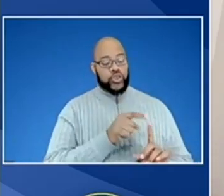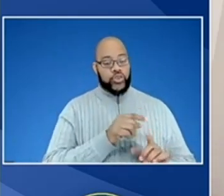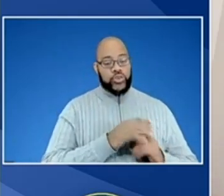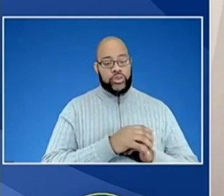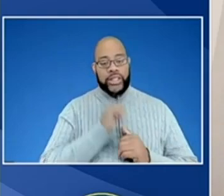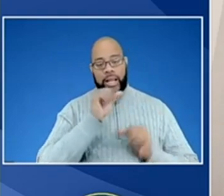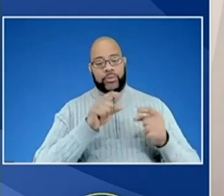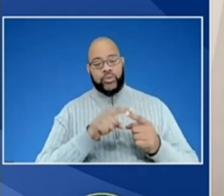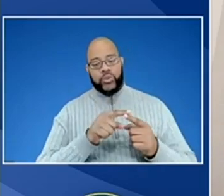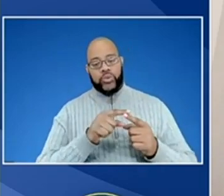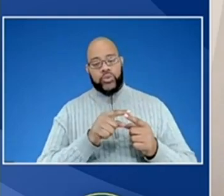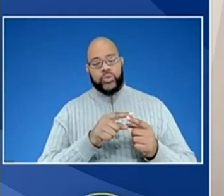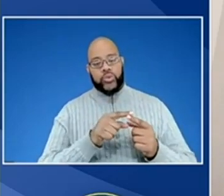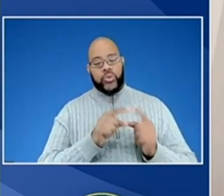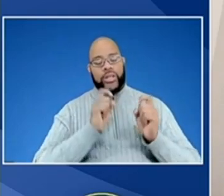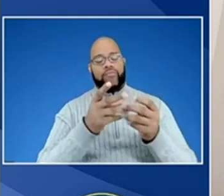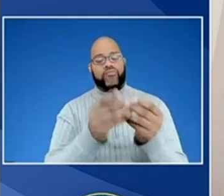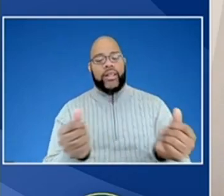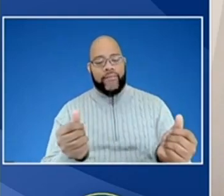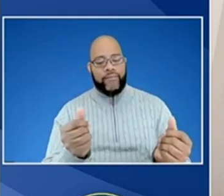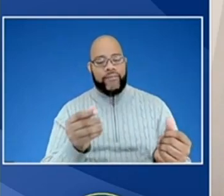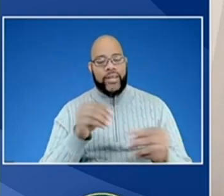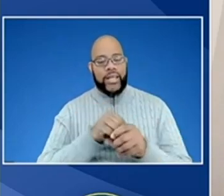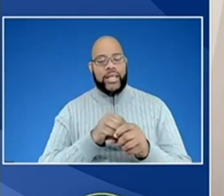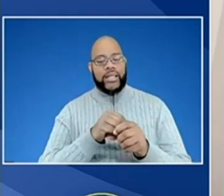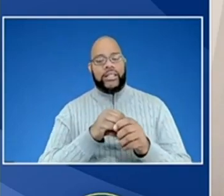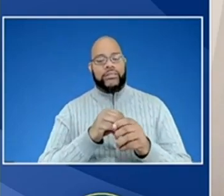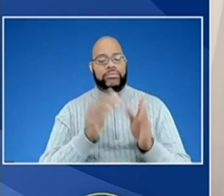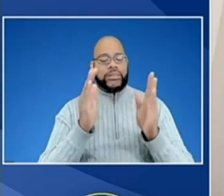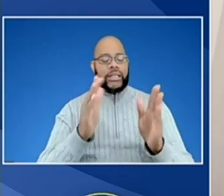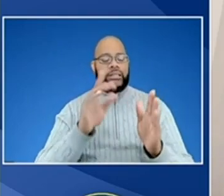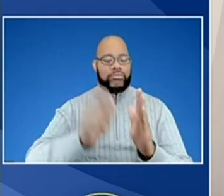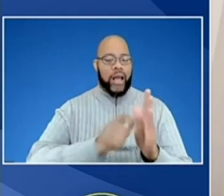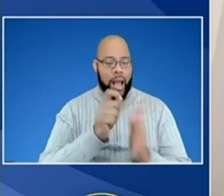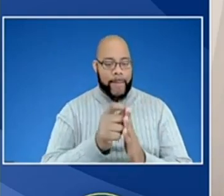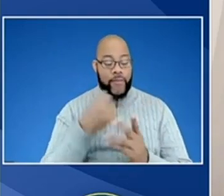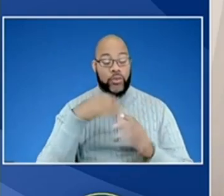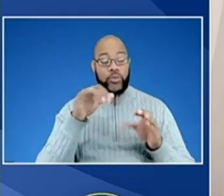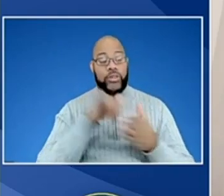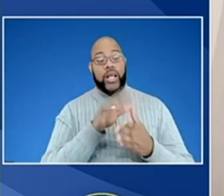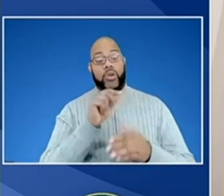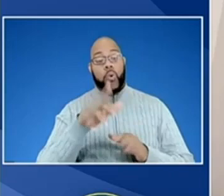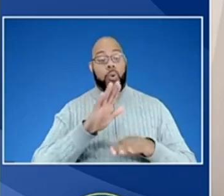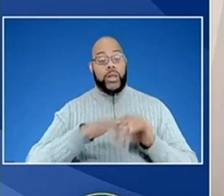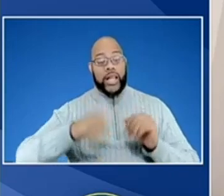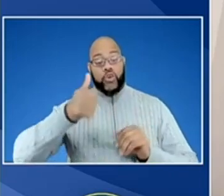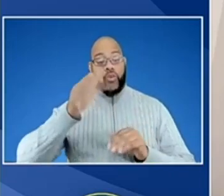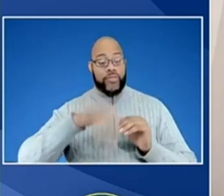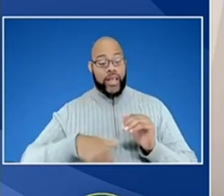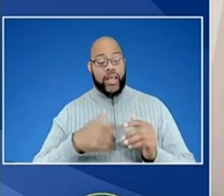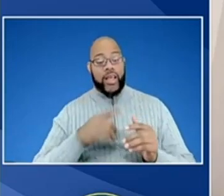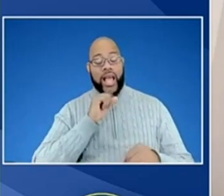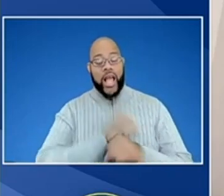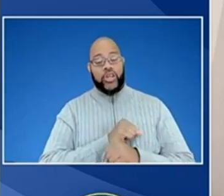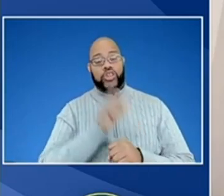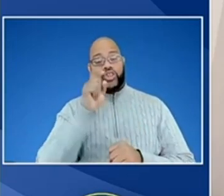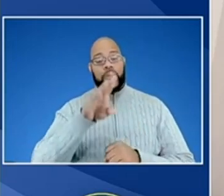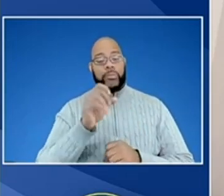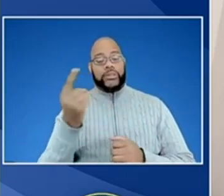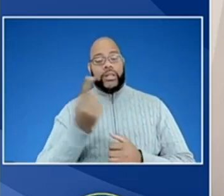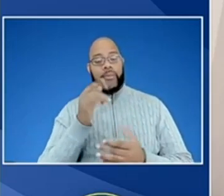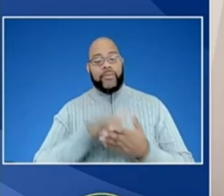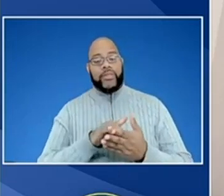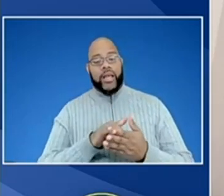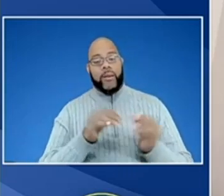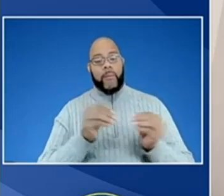being able to deliver relief in a given time. I would argue that if we're going to do a no later than it actually should be something that falls